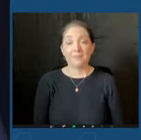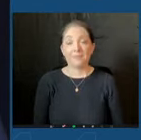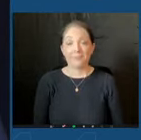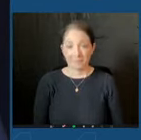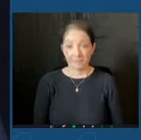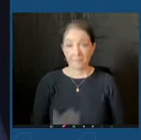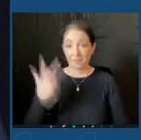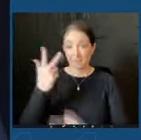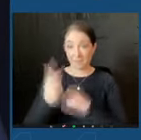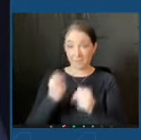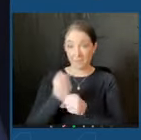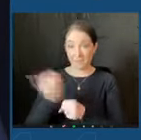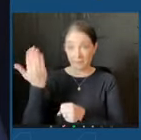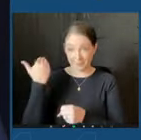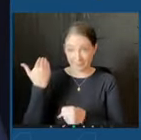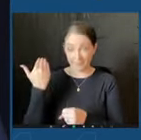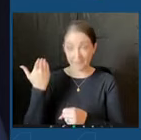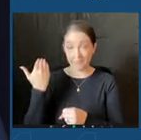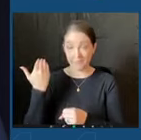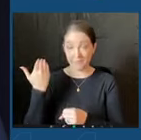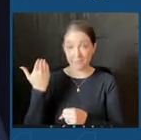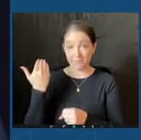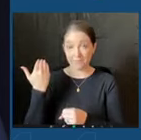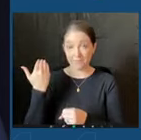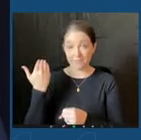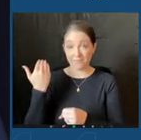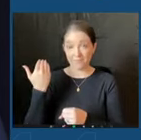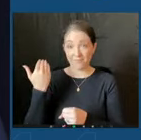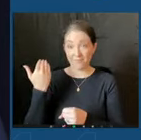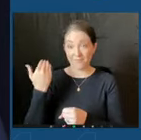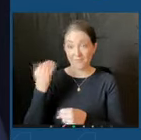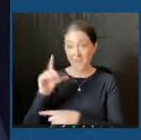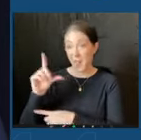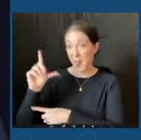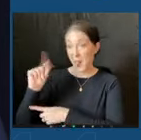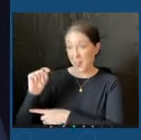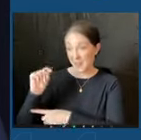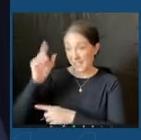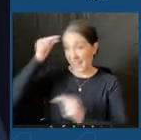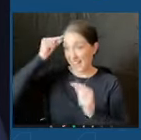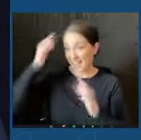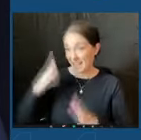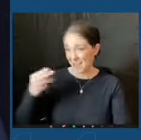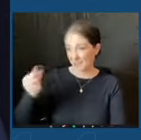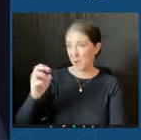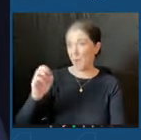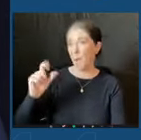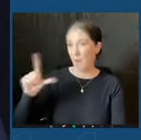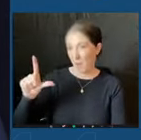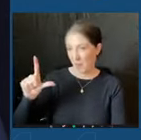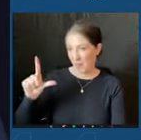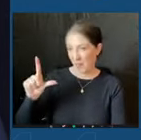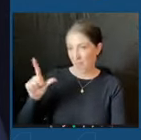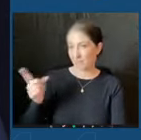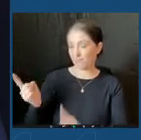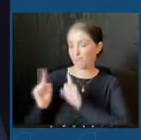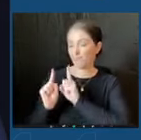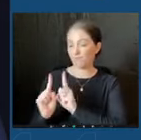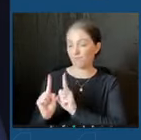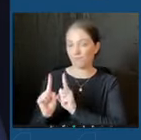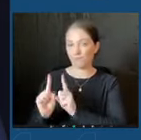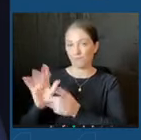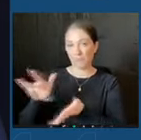Years ago, I stood with then Lieutenant Governor Hochul at the middle school my